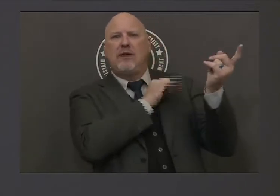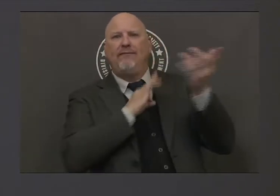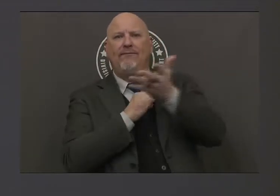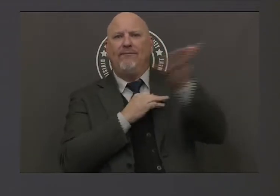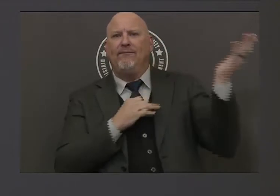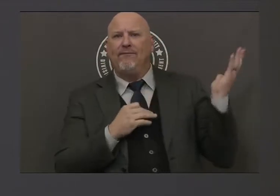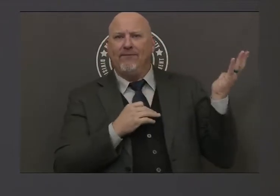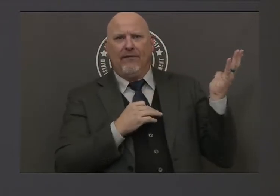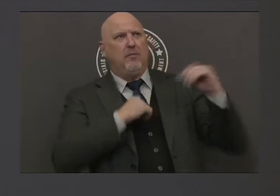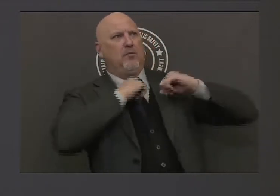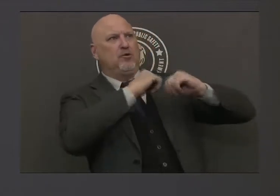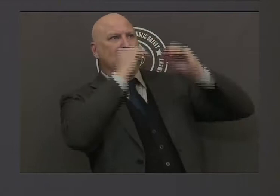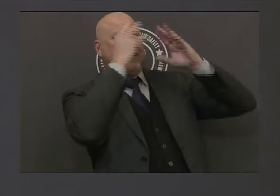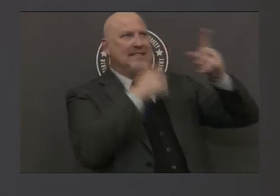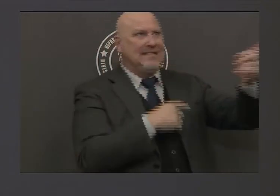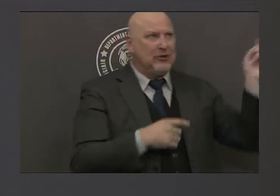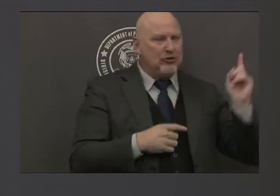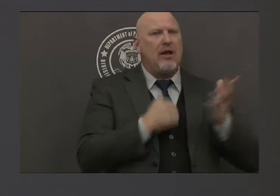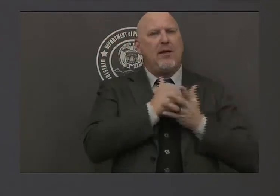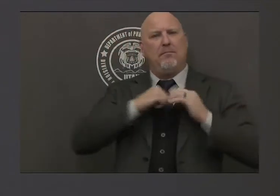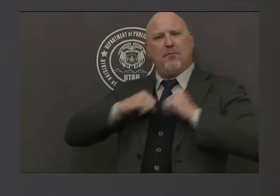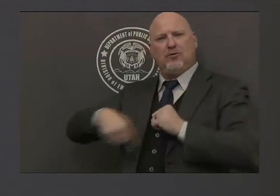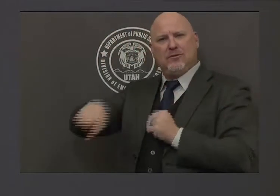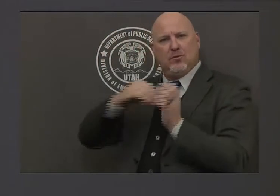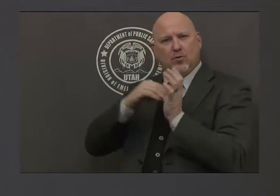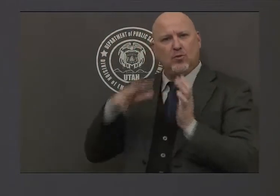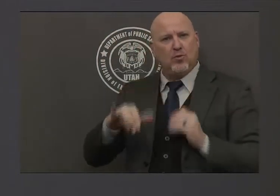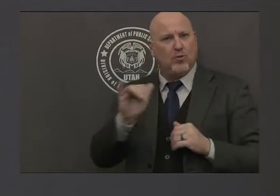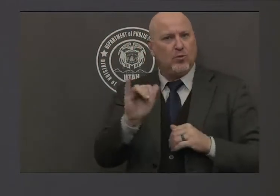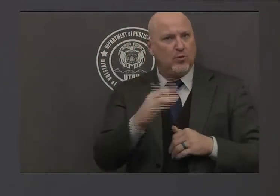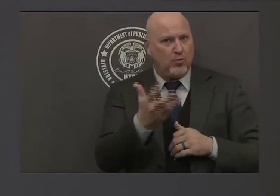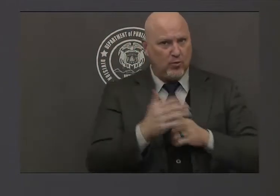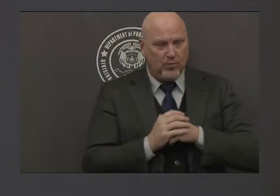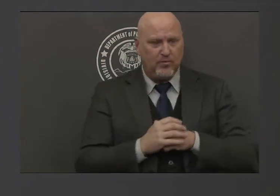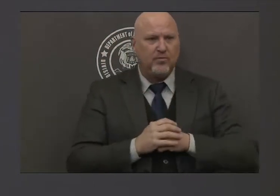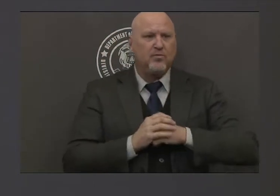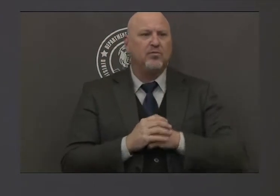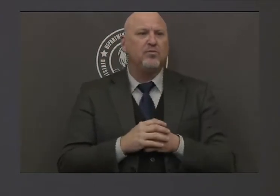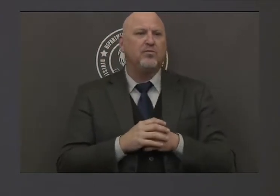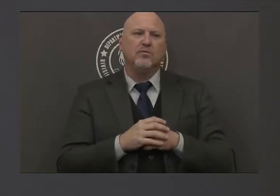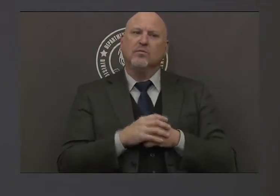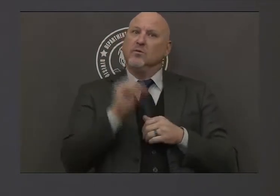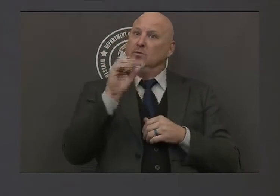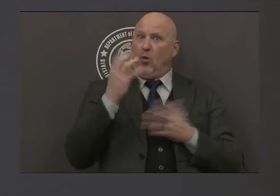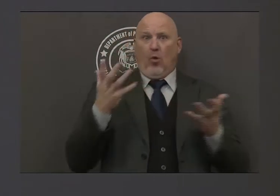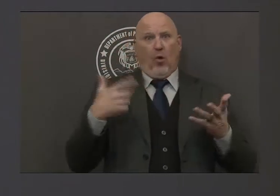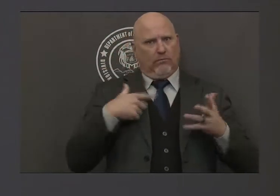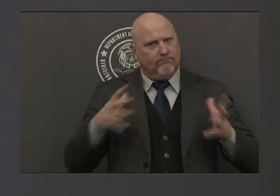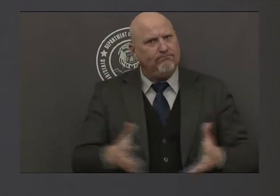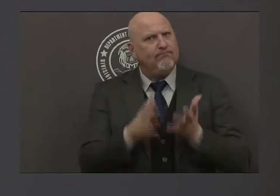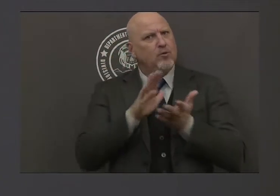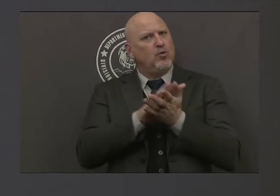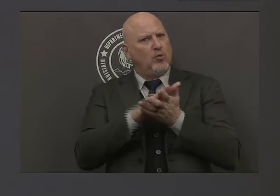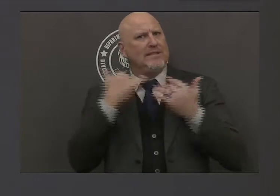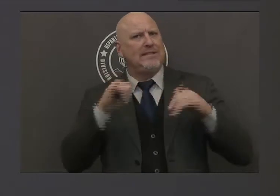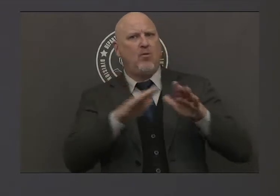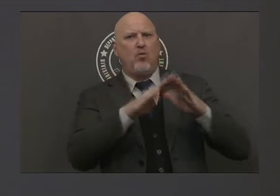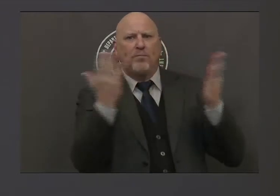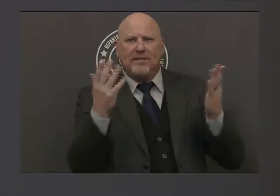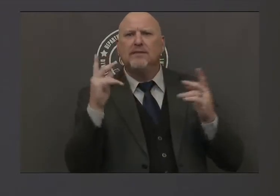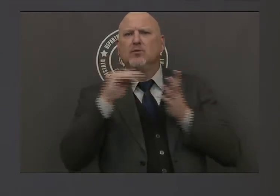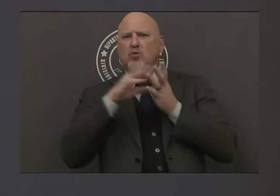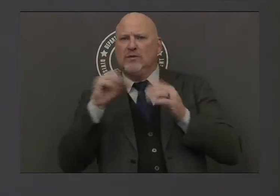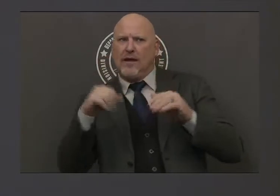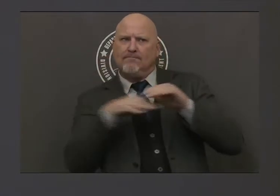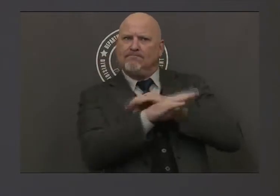our students and our teachers as we can, so they can continue to teach in class. This will help minimize disruption for